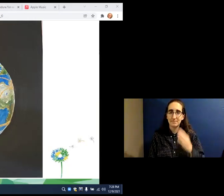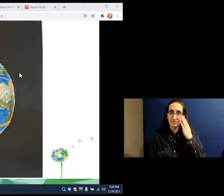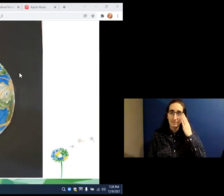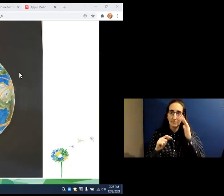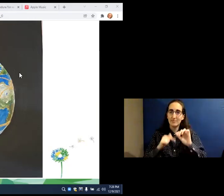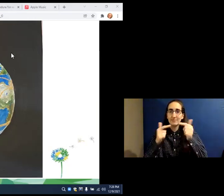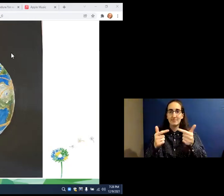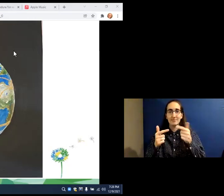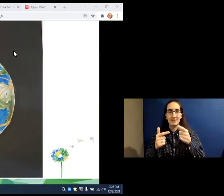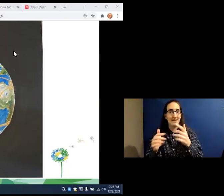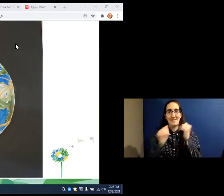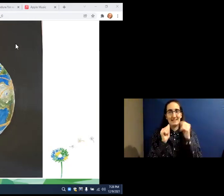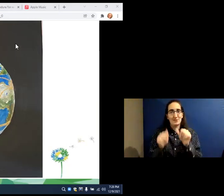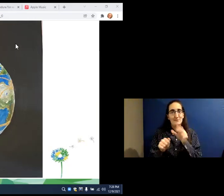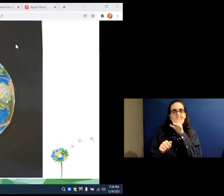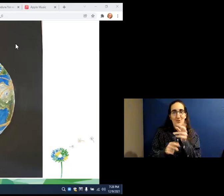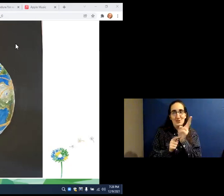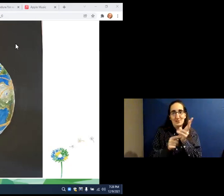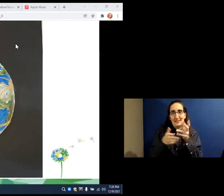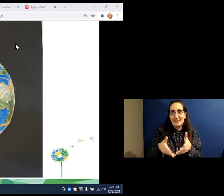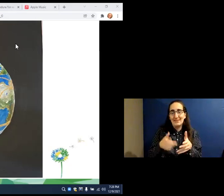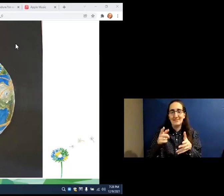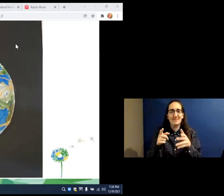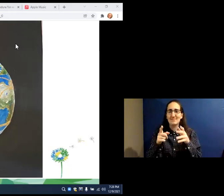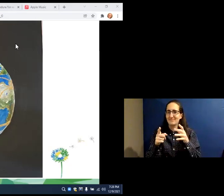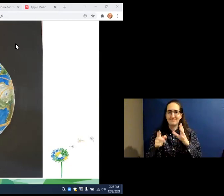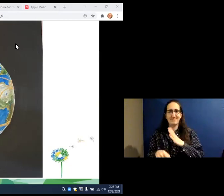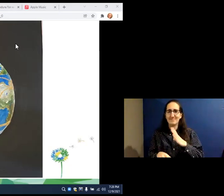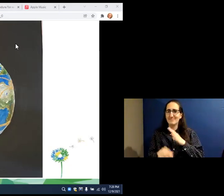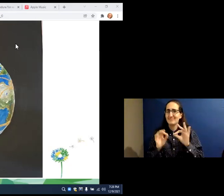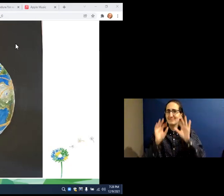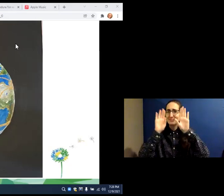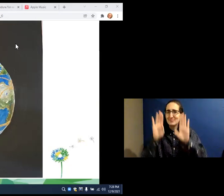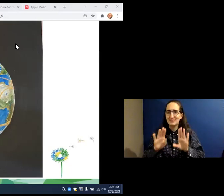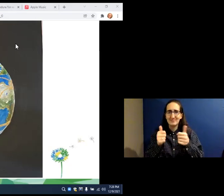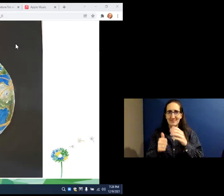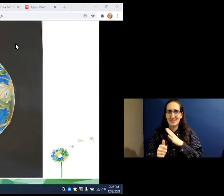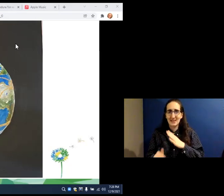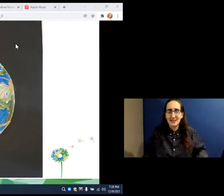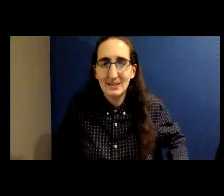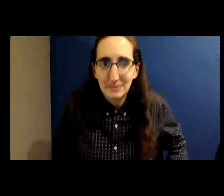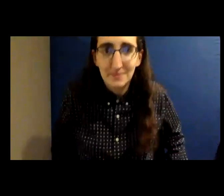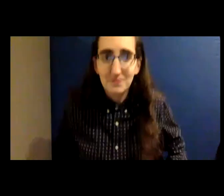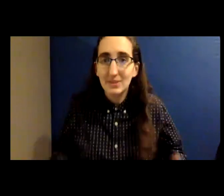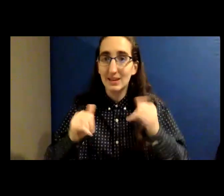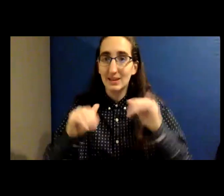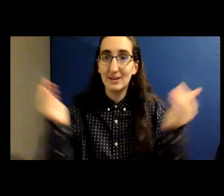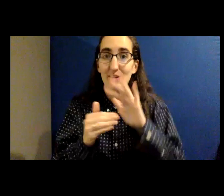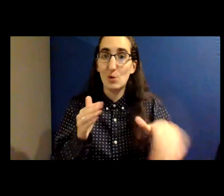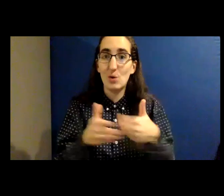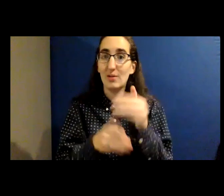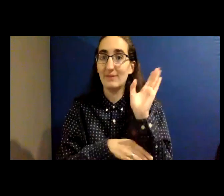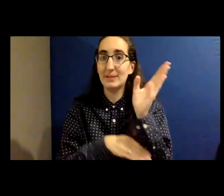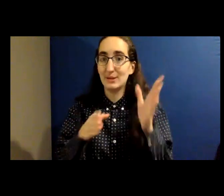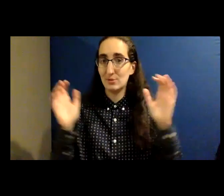And that was as fast as I could talk. We have 2 minutes left. You are absolutely great. I'm going to invite our speakers